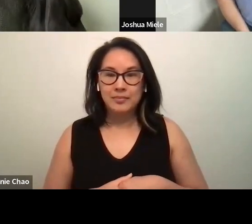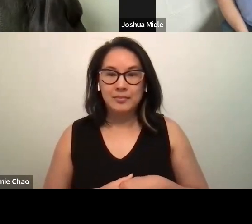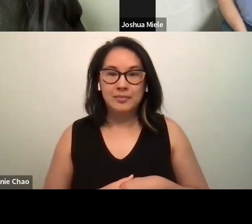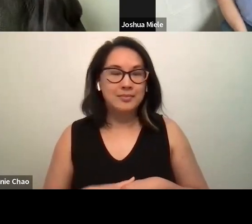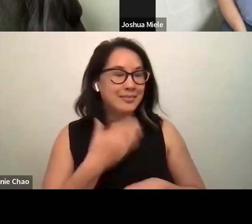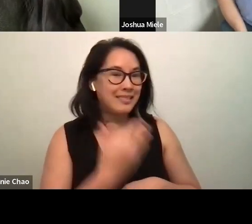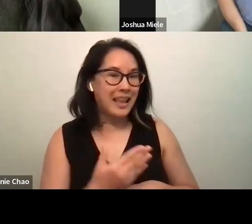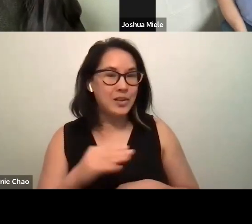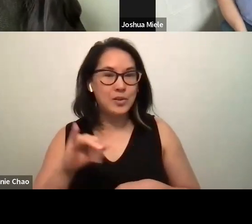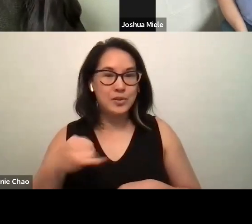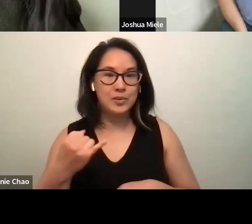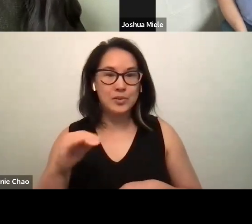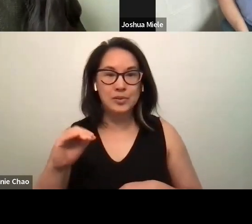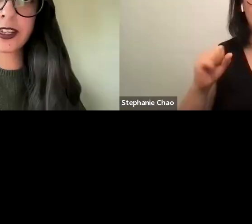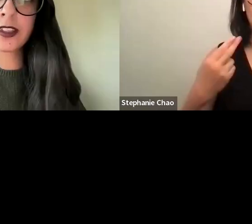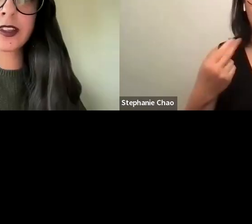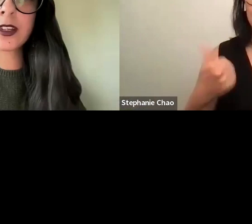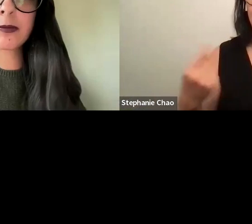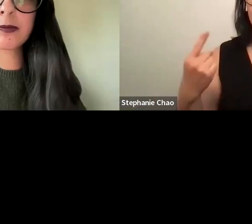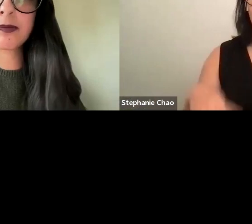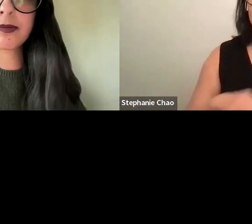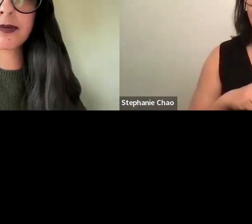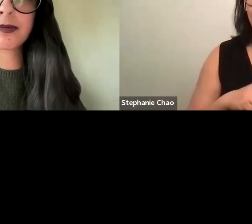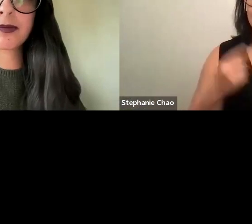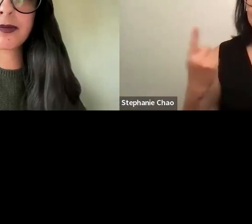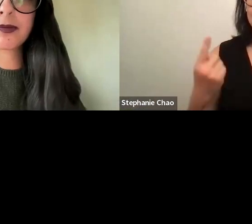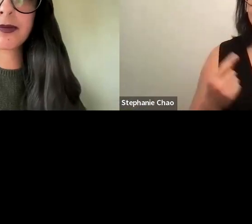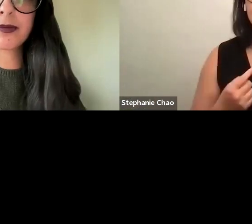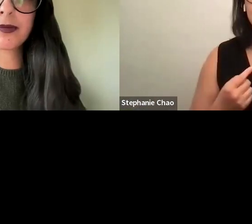Thank you, Josh. Would anybody like to briefly add anything?